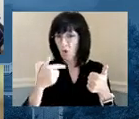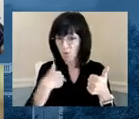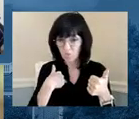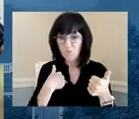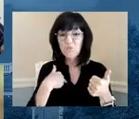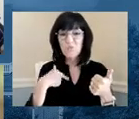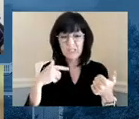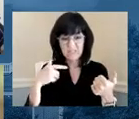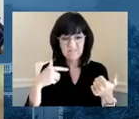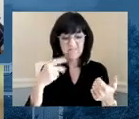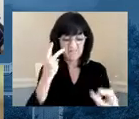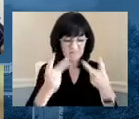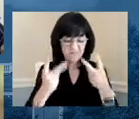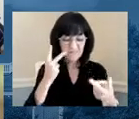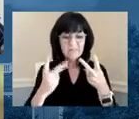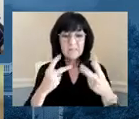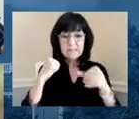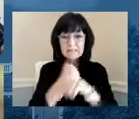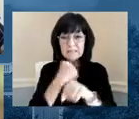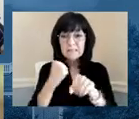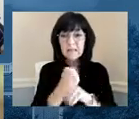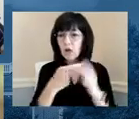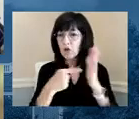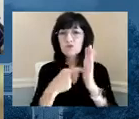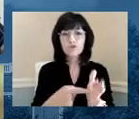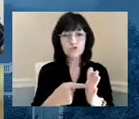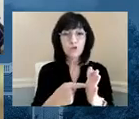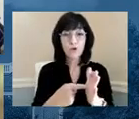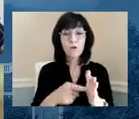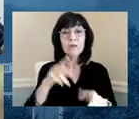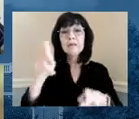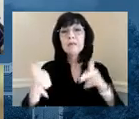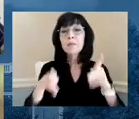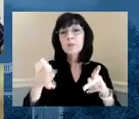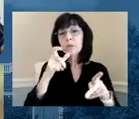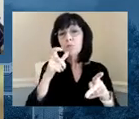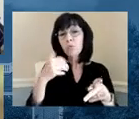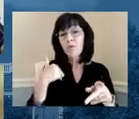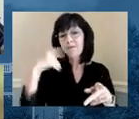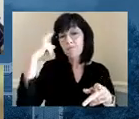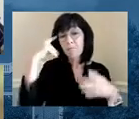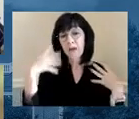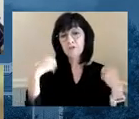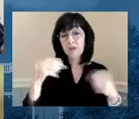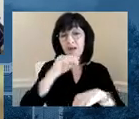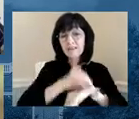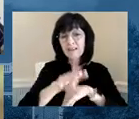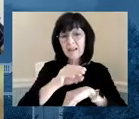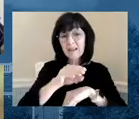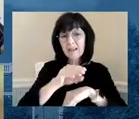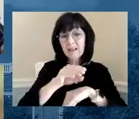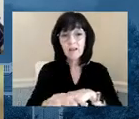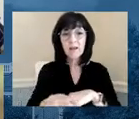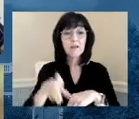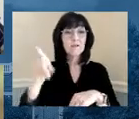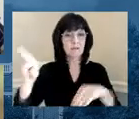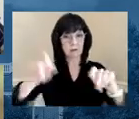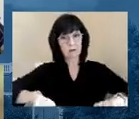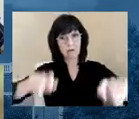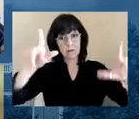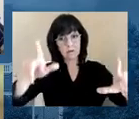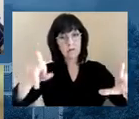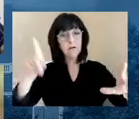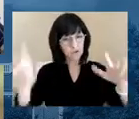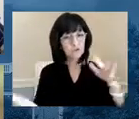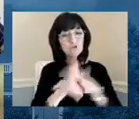up for visits with their behavioral health providers if they do not have to come in, and they can do those